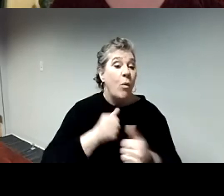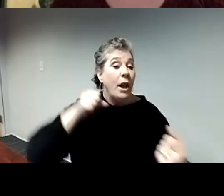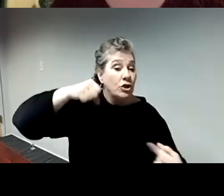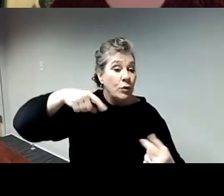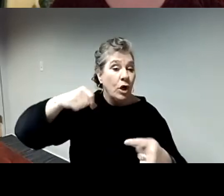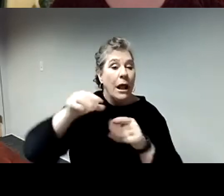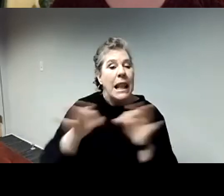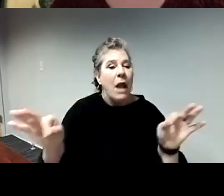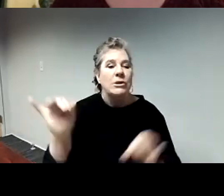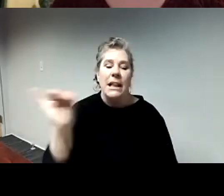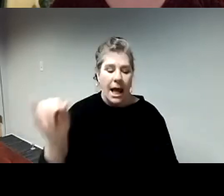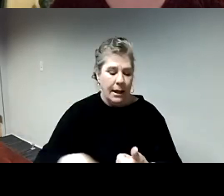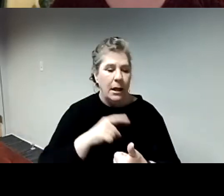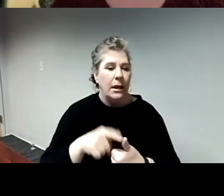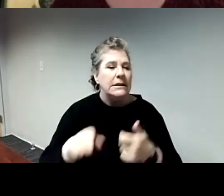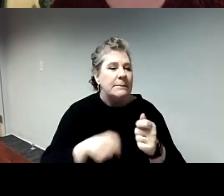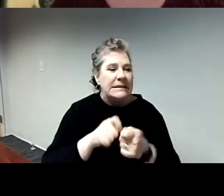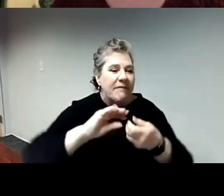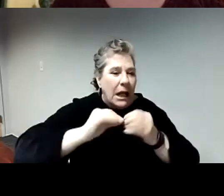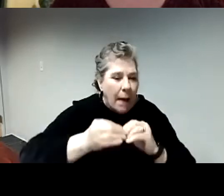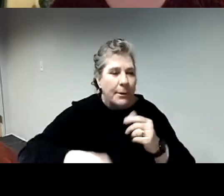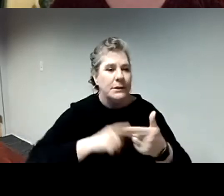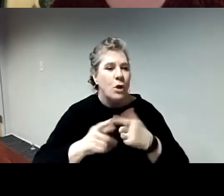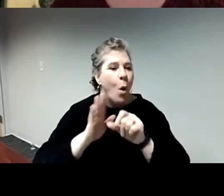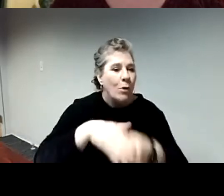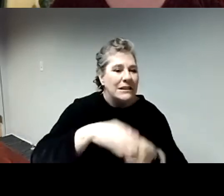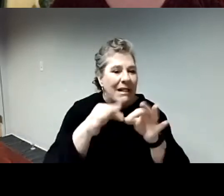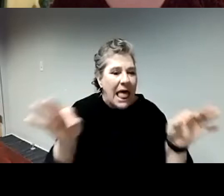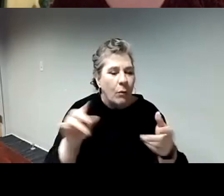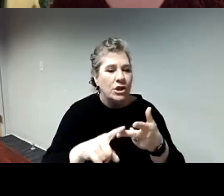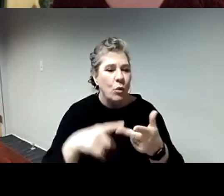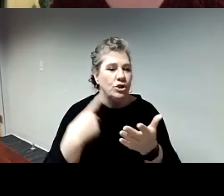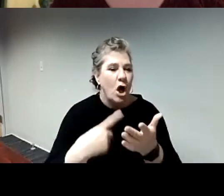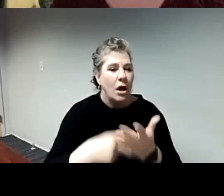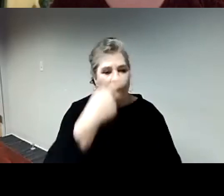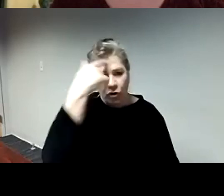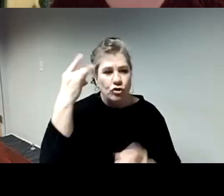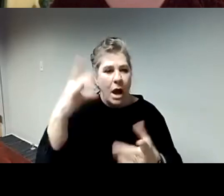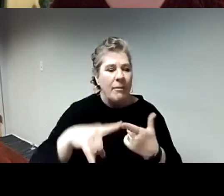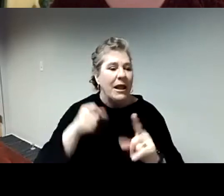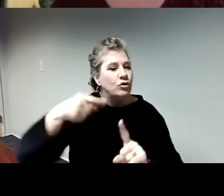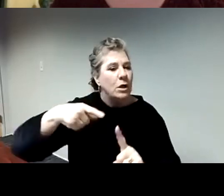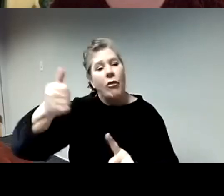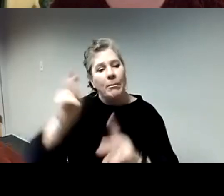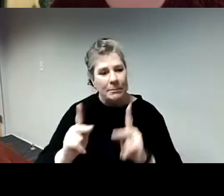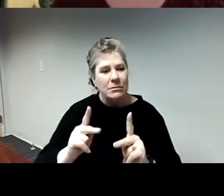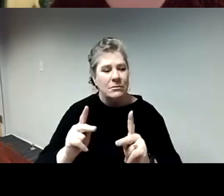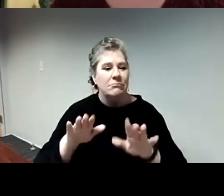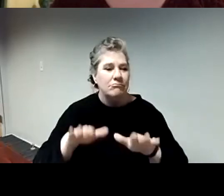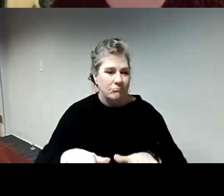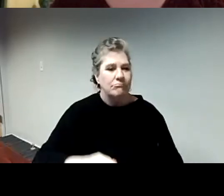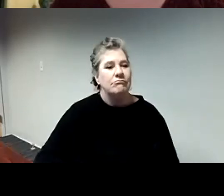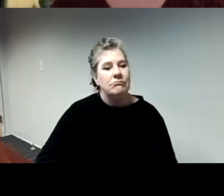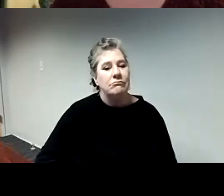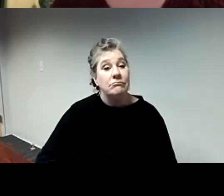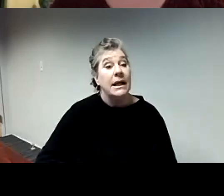language such as specific numbers, oppressive language, or talk of trauma that could be triggering to others. And